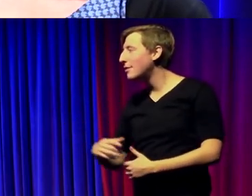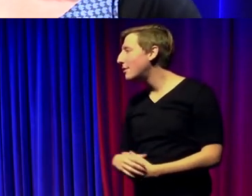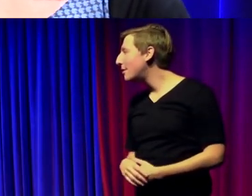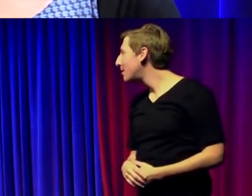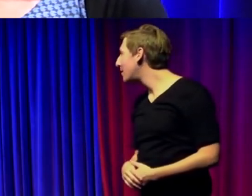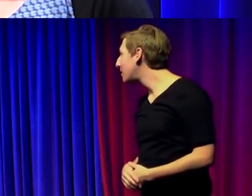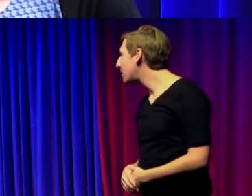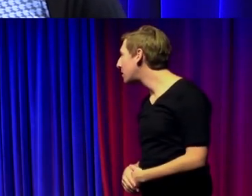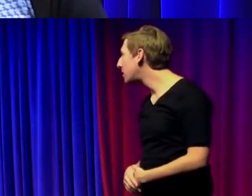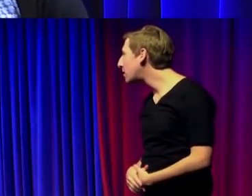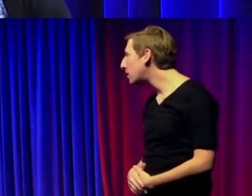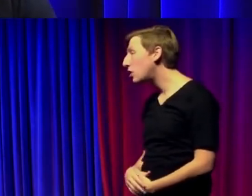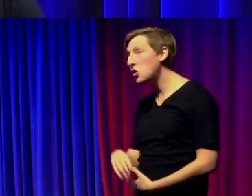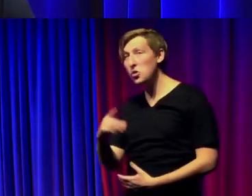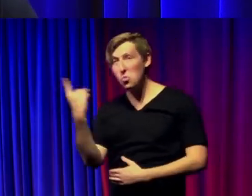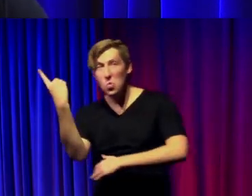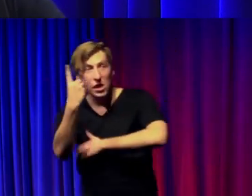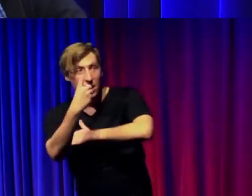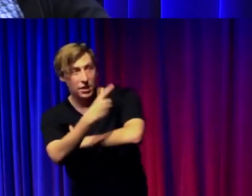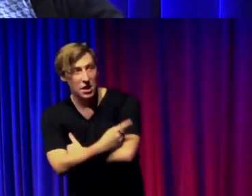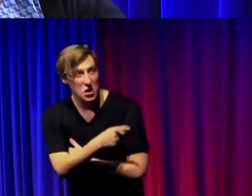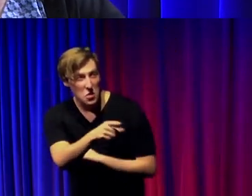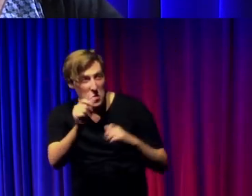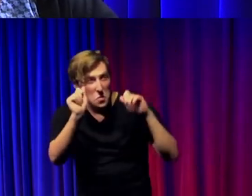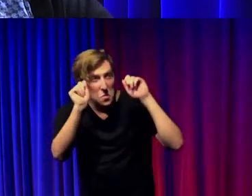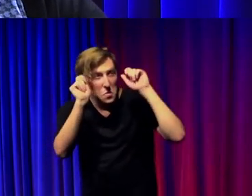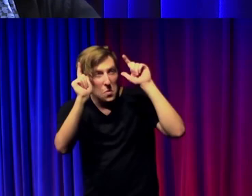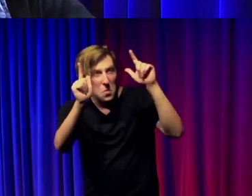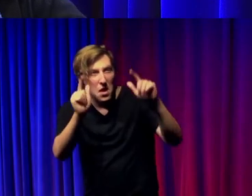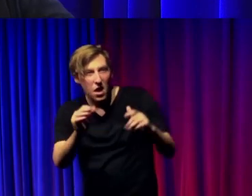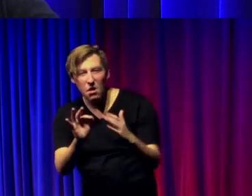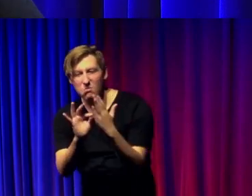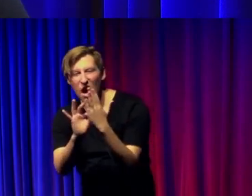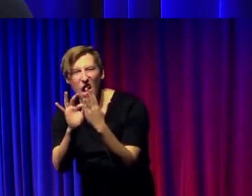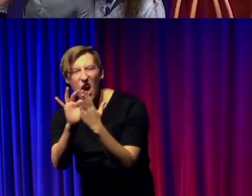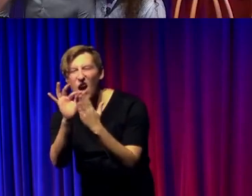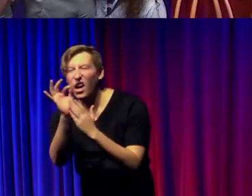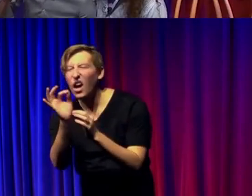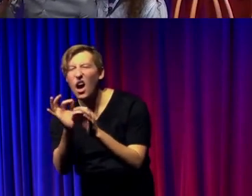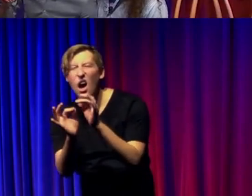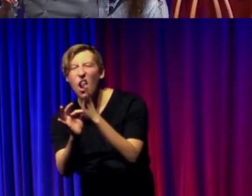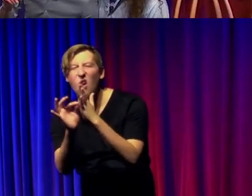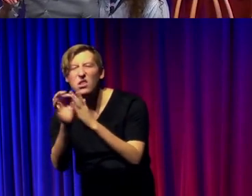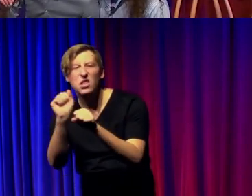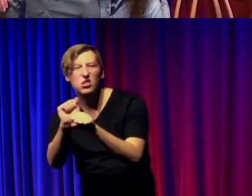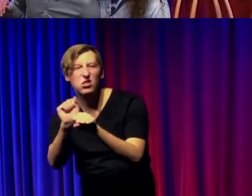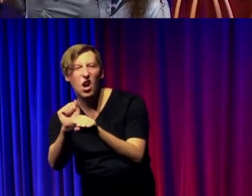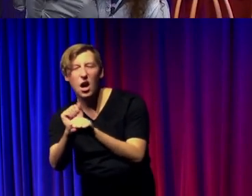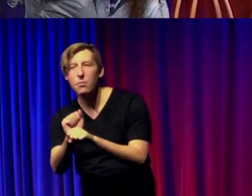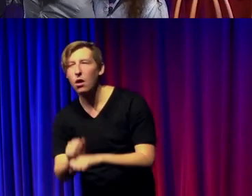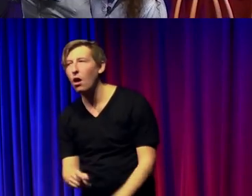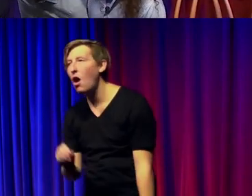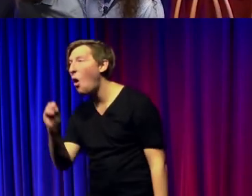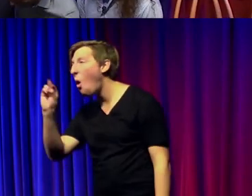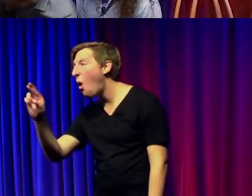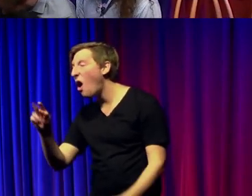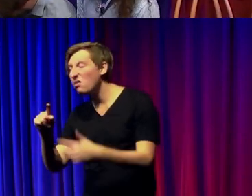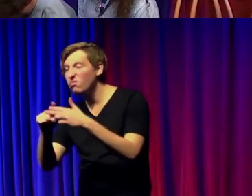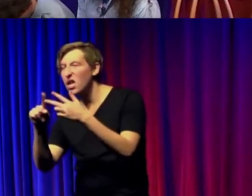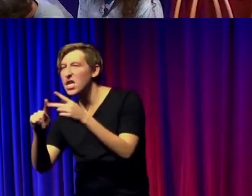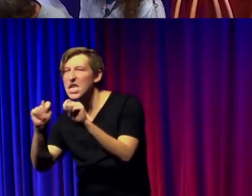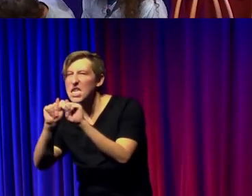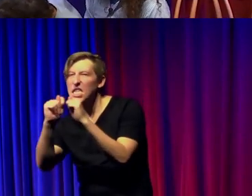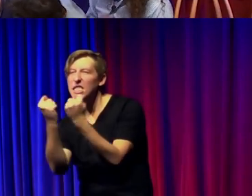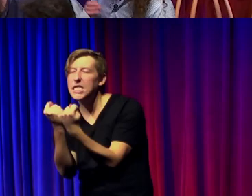the one day you'll wake up an accountant. Ooh, wow. Or a team manager. Keep